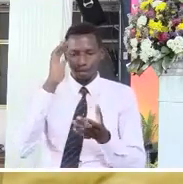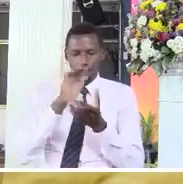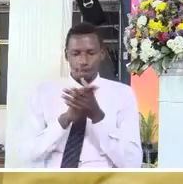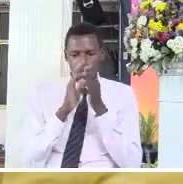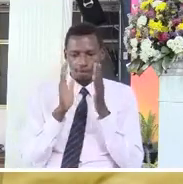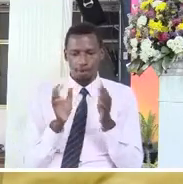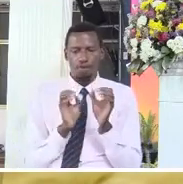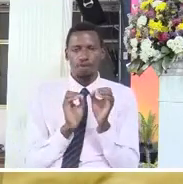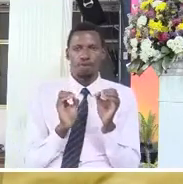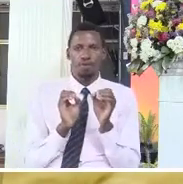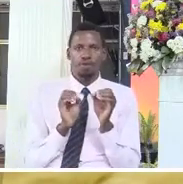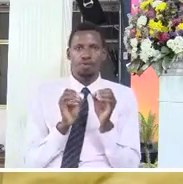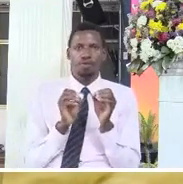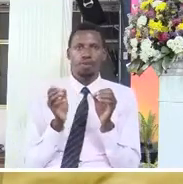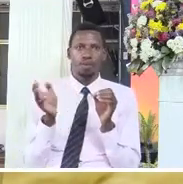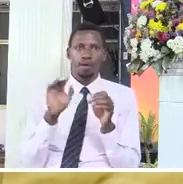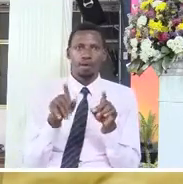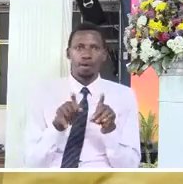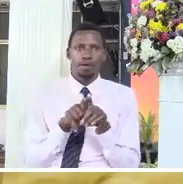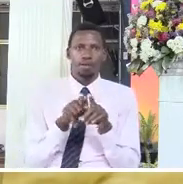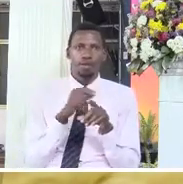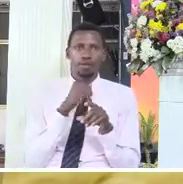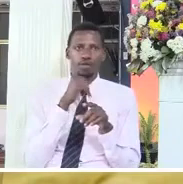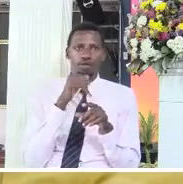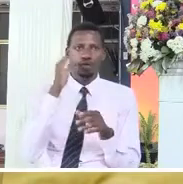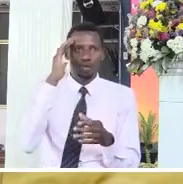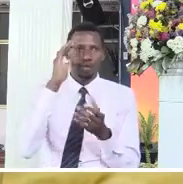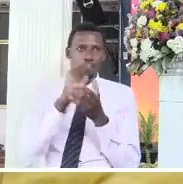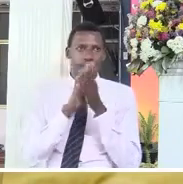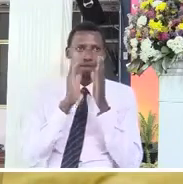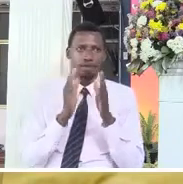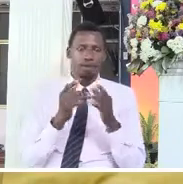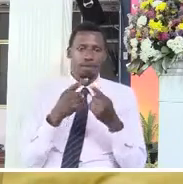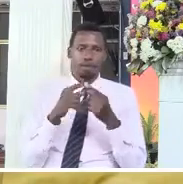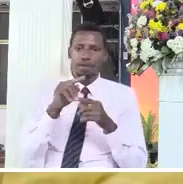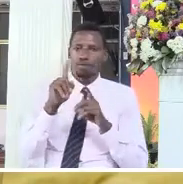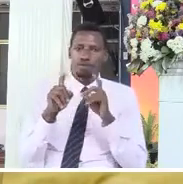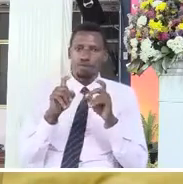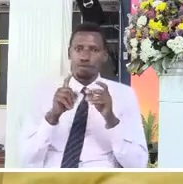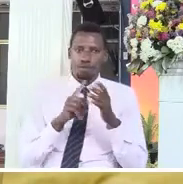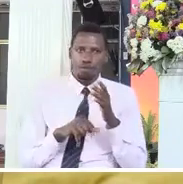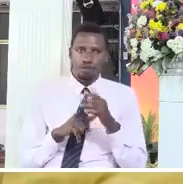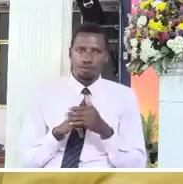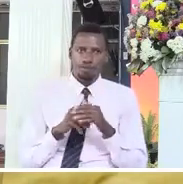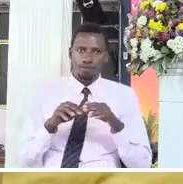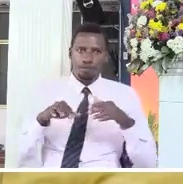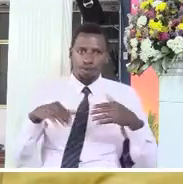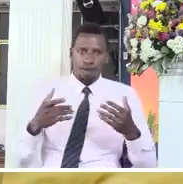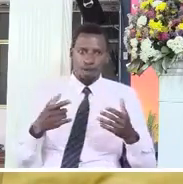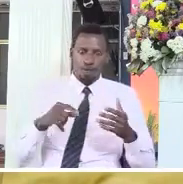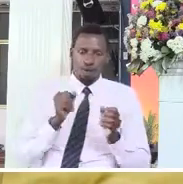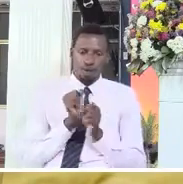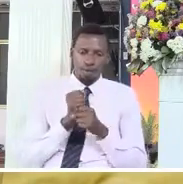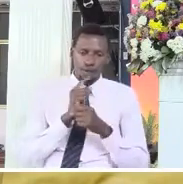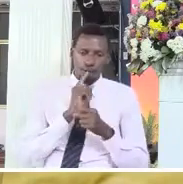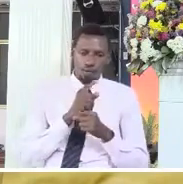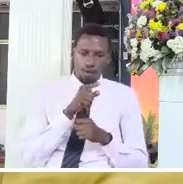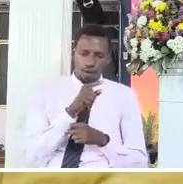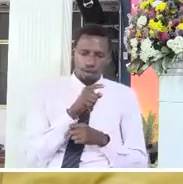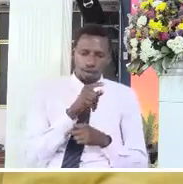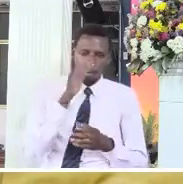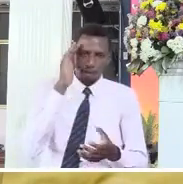back as unbelievers. So that is the question, that how do we ensure that they leave our hands as believers?